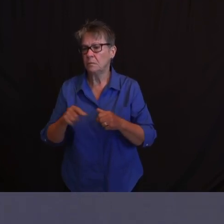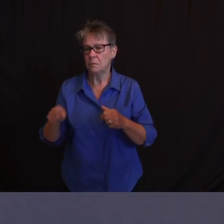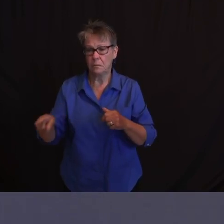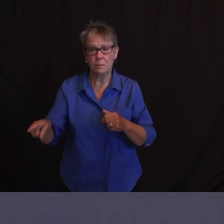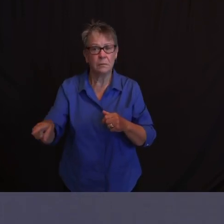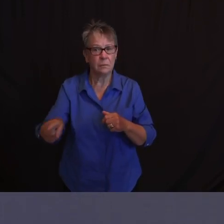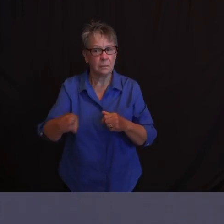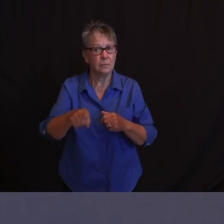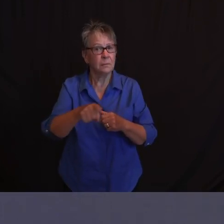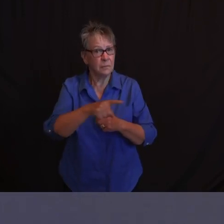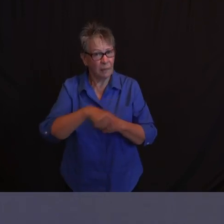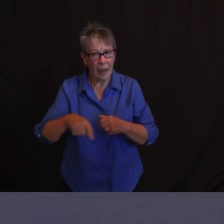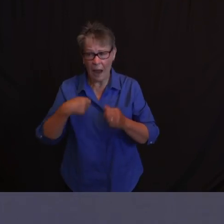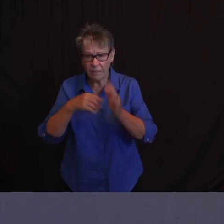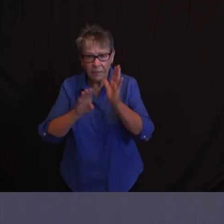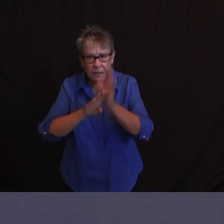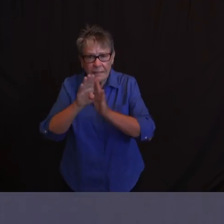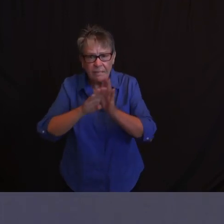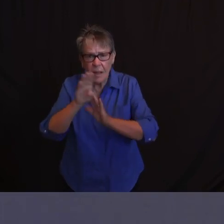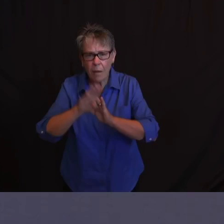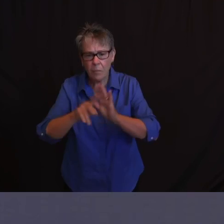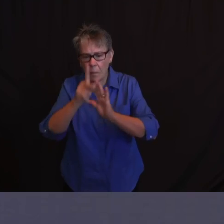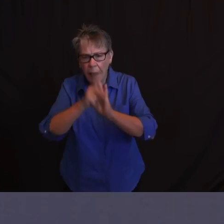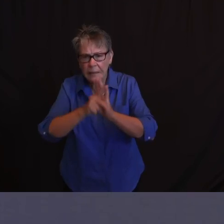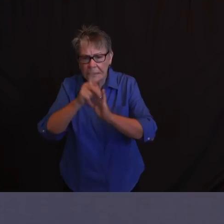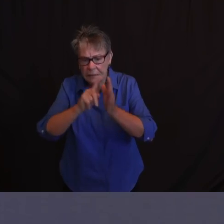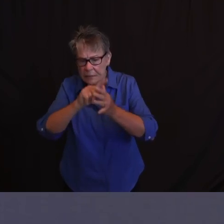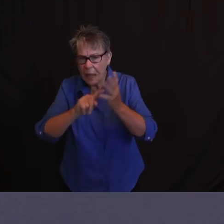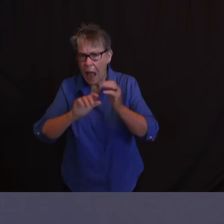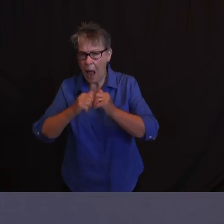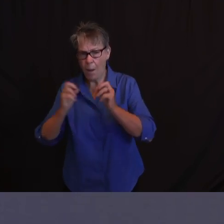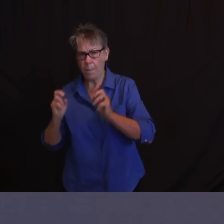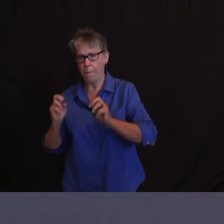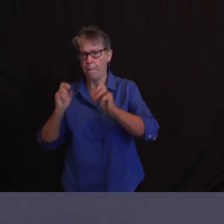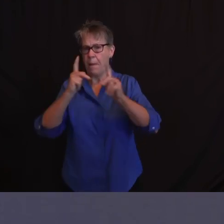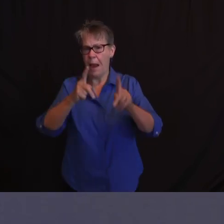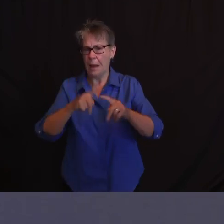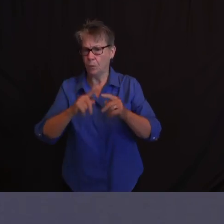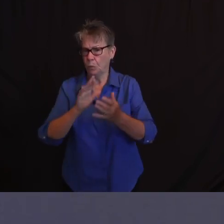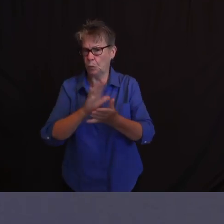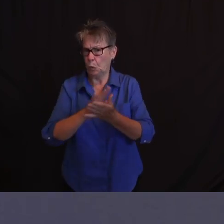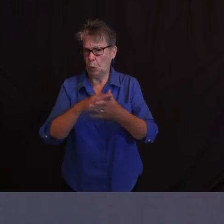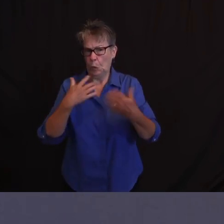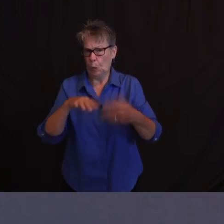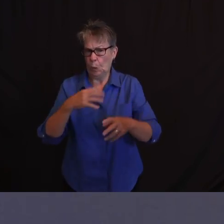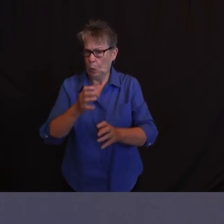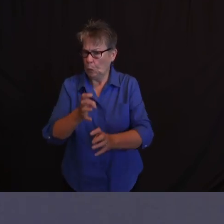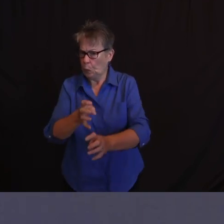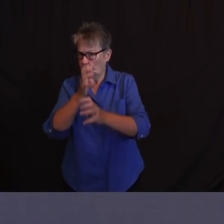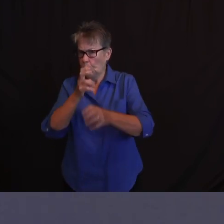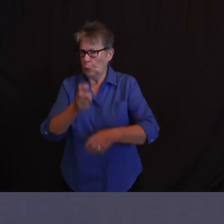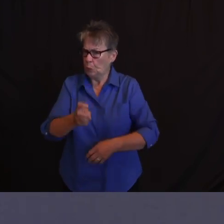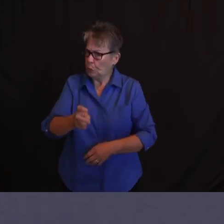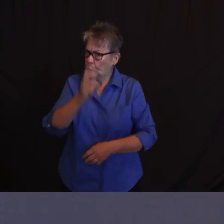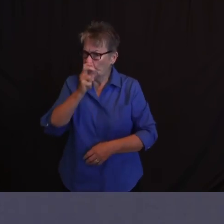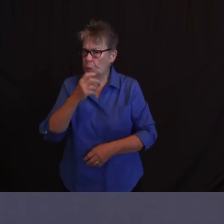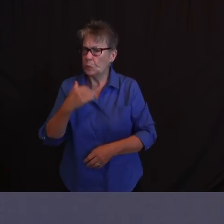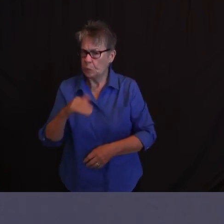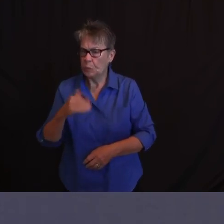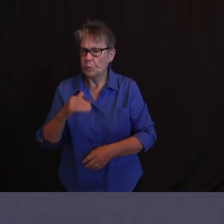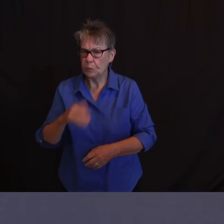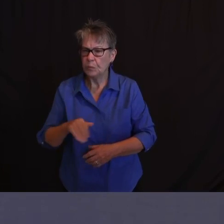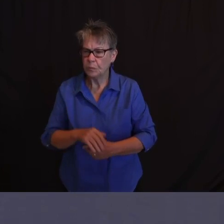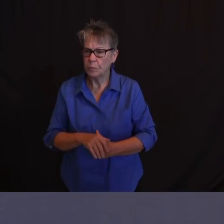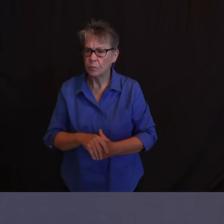Okay. Yeah, that was the title of, that was our private home title of a demonstration. About 50 people showed up. I actually didn't see any masks